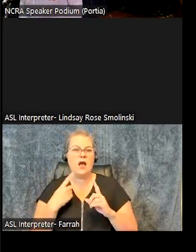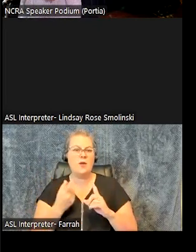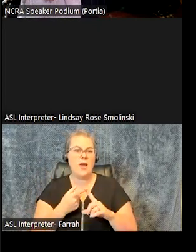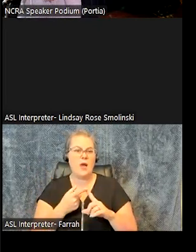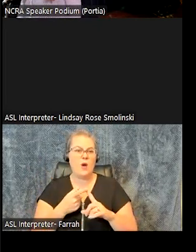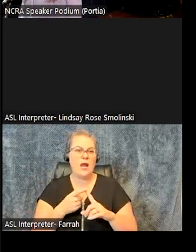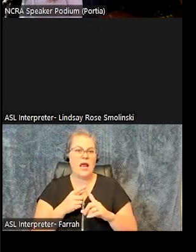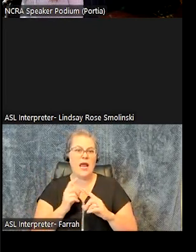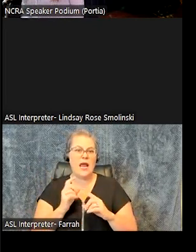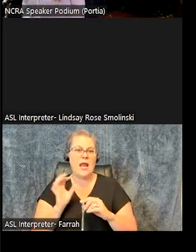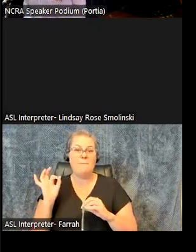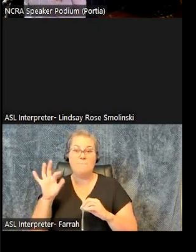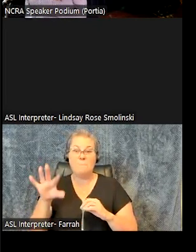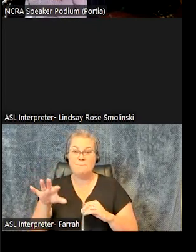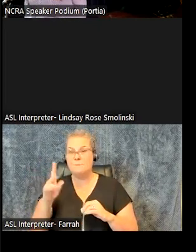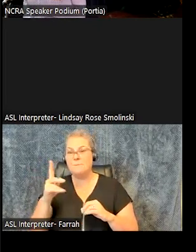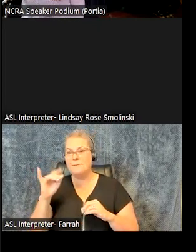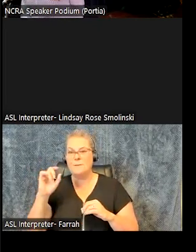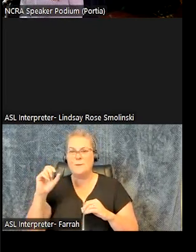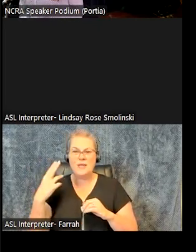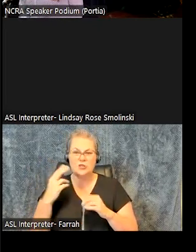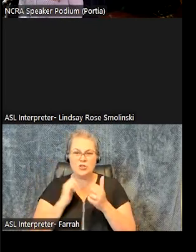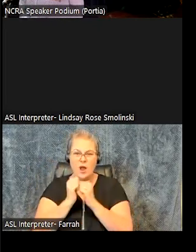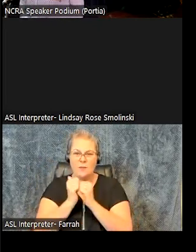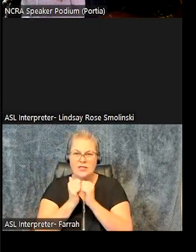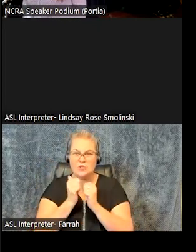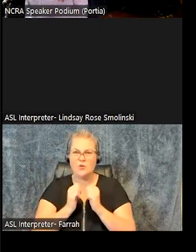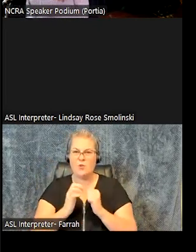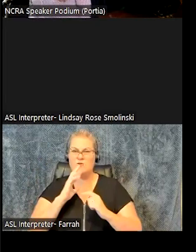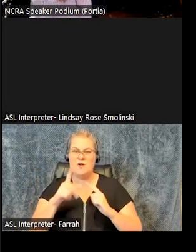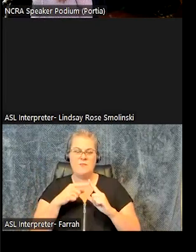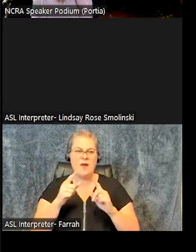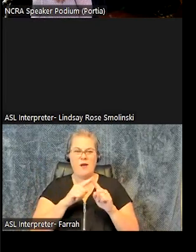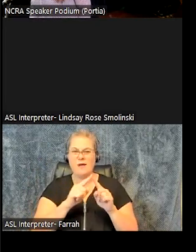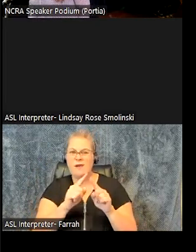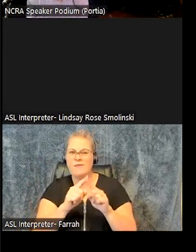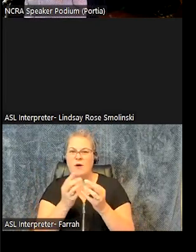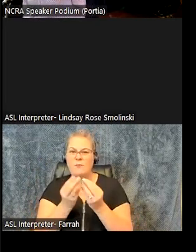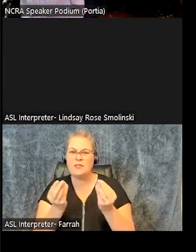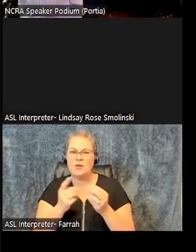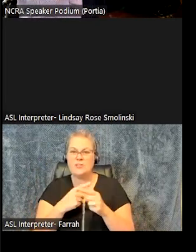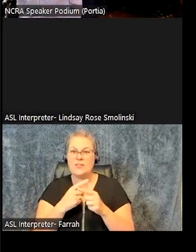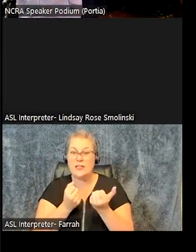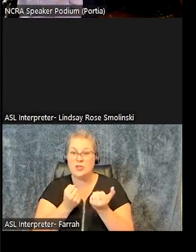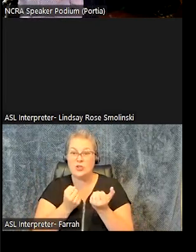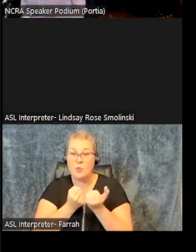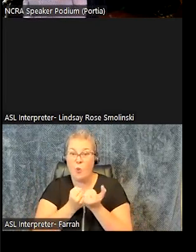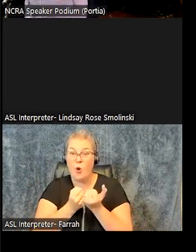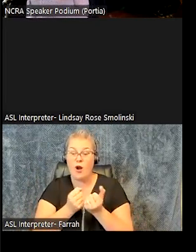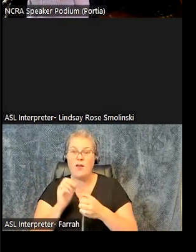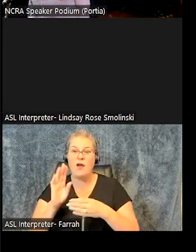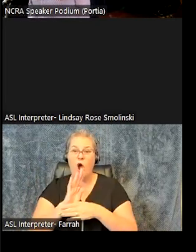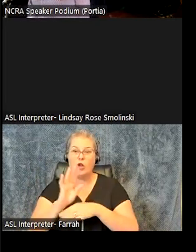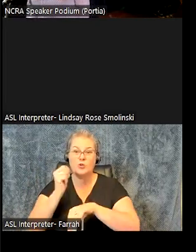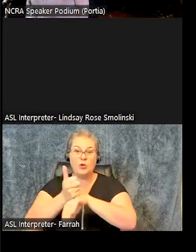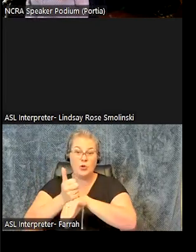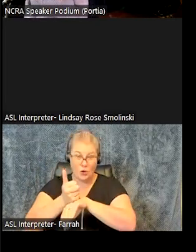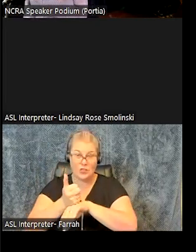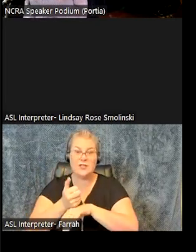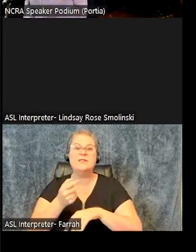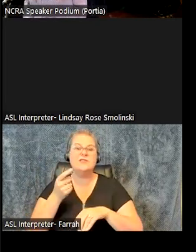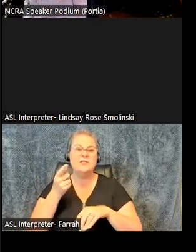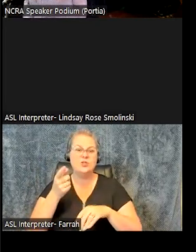we attempt to take those local materials and support entrepreneurs to create new jobs within the city of